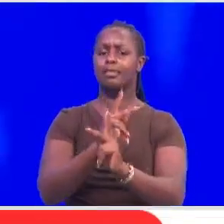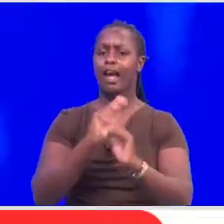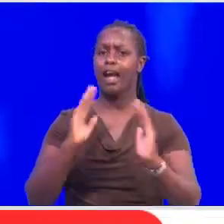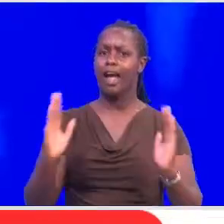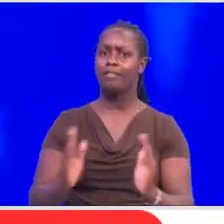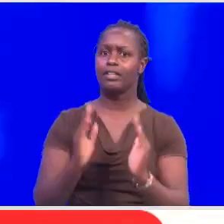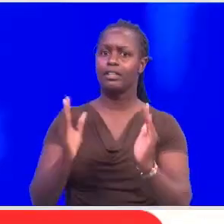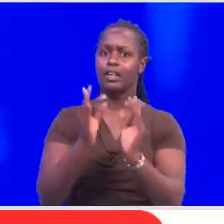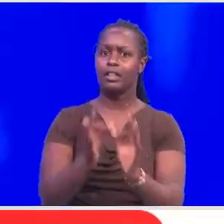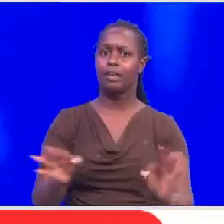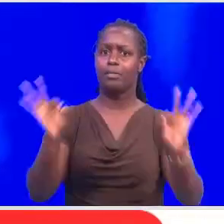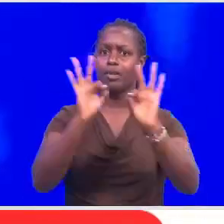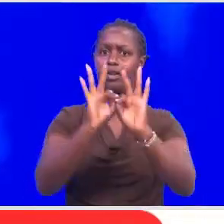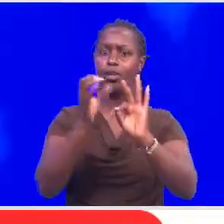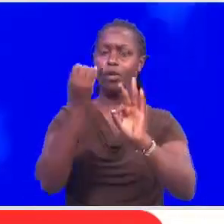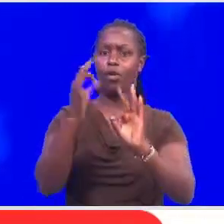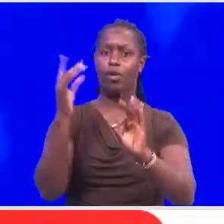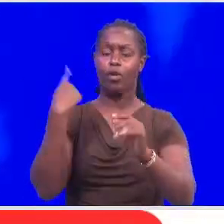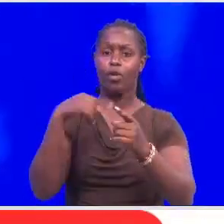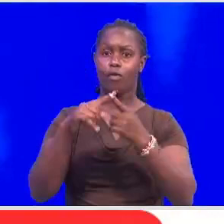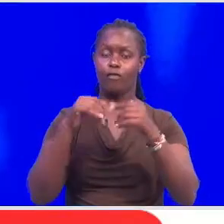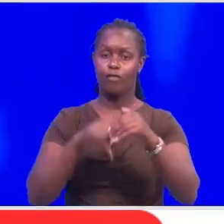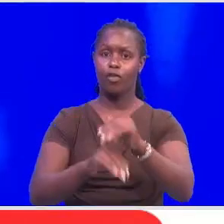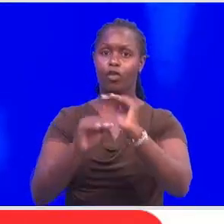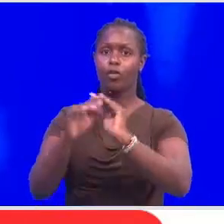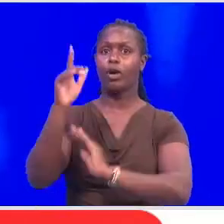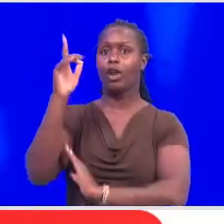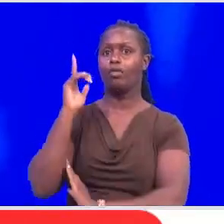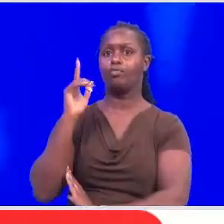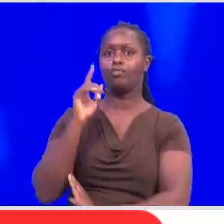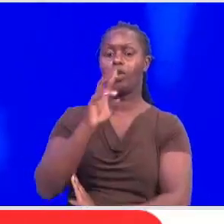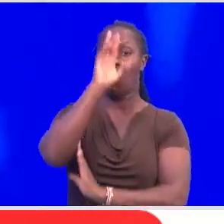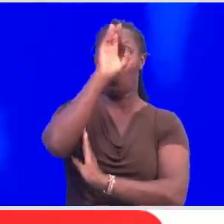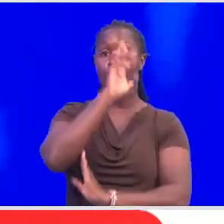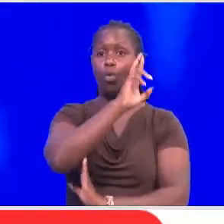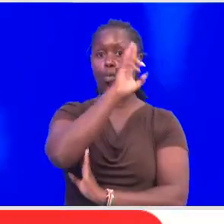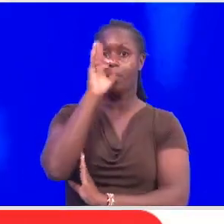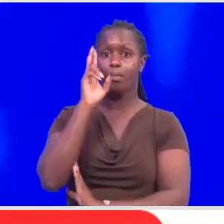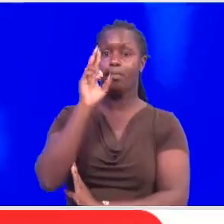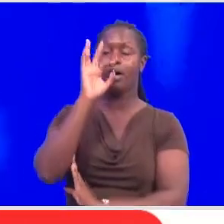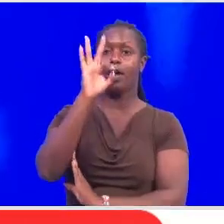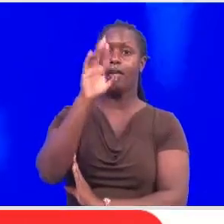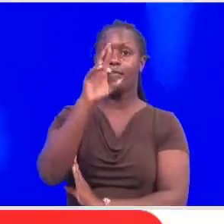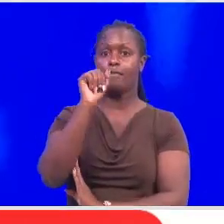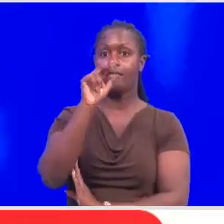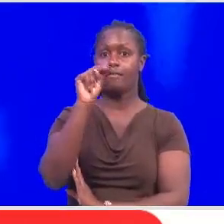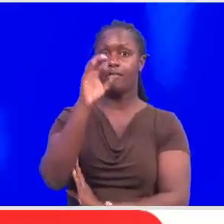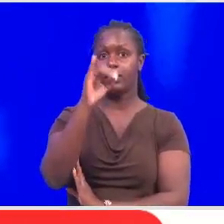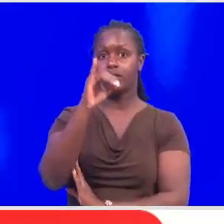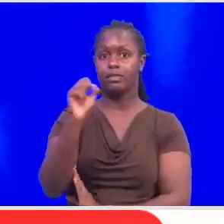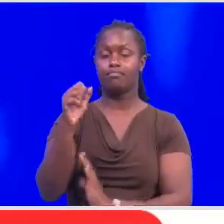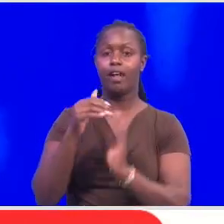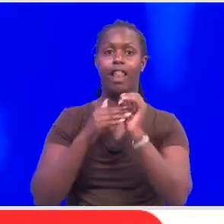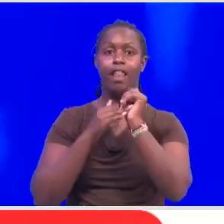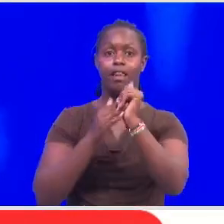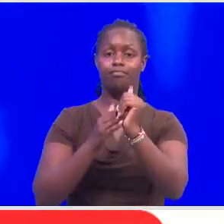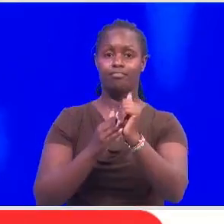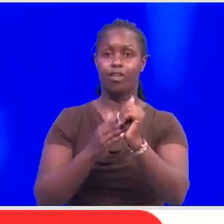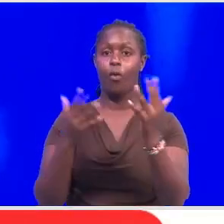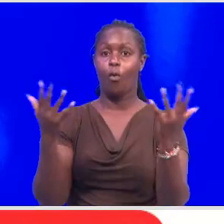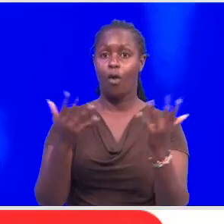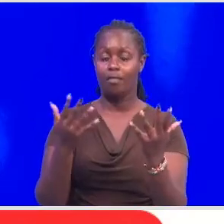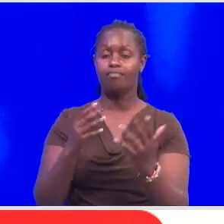the importance of adhering to the law. In the Vatican, Rome, Pope Francis led the Christmas Mass at the St. Francis